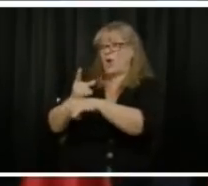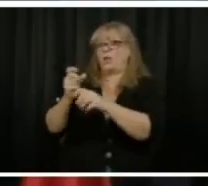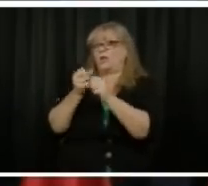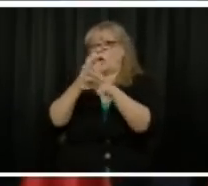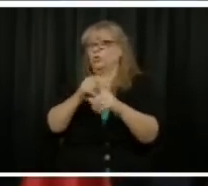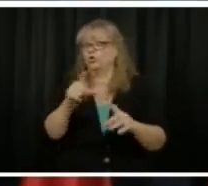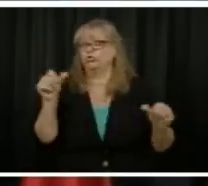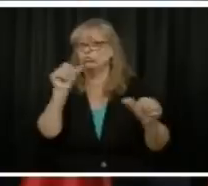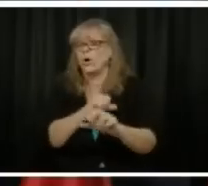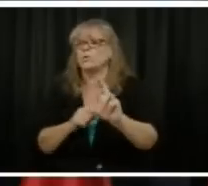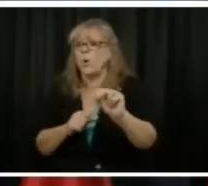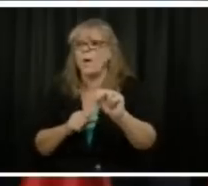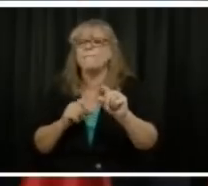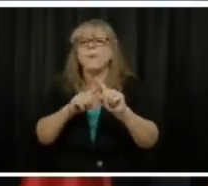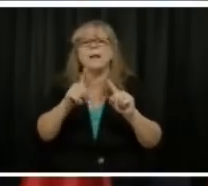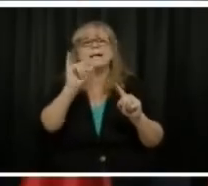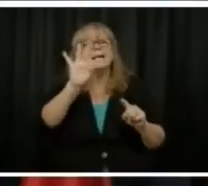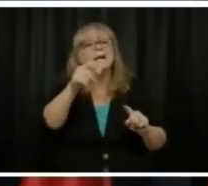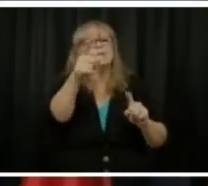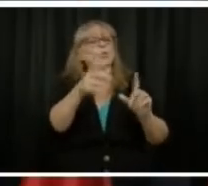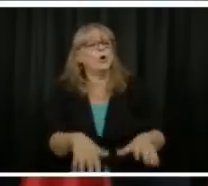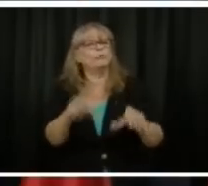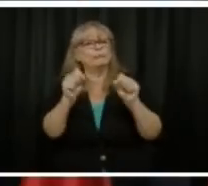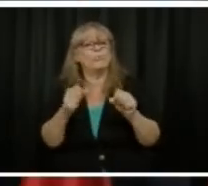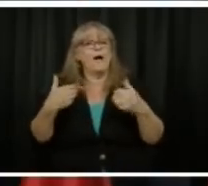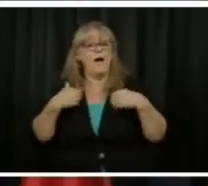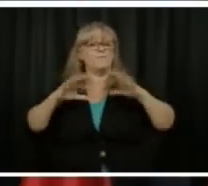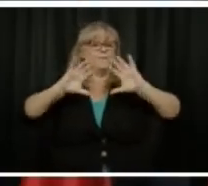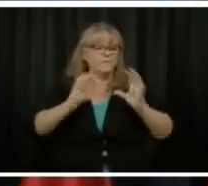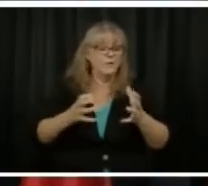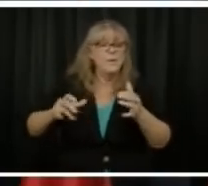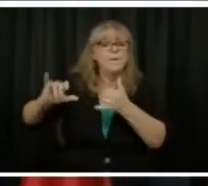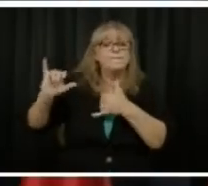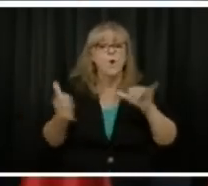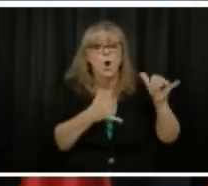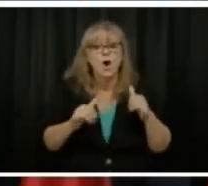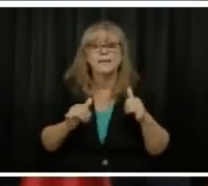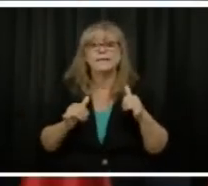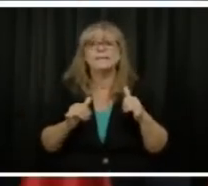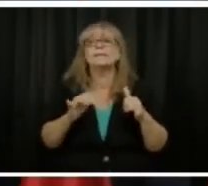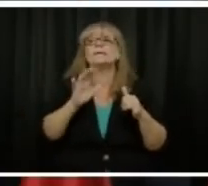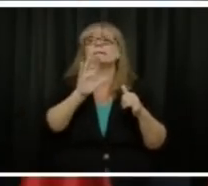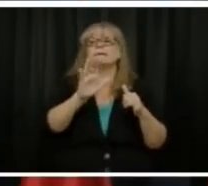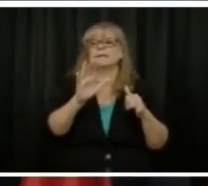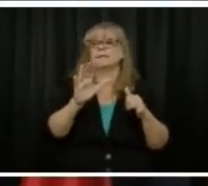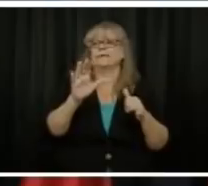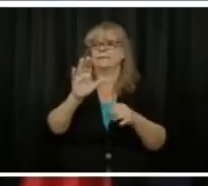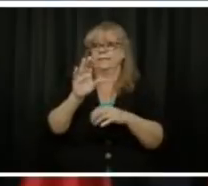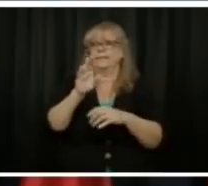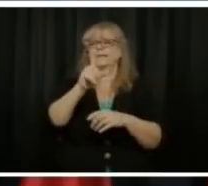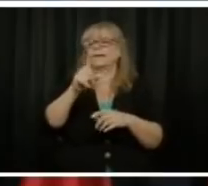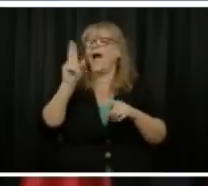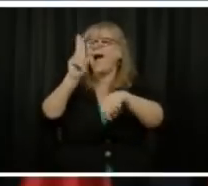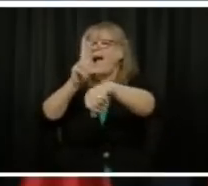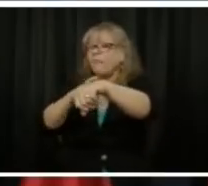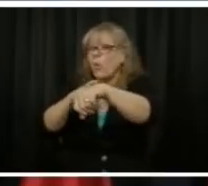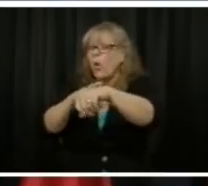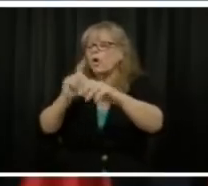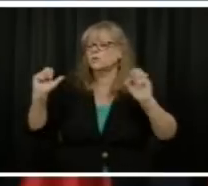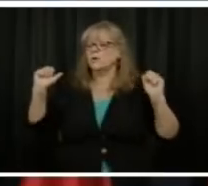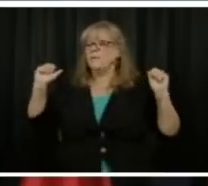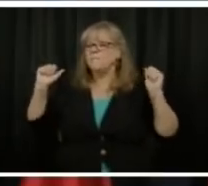home and have that small event with them. Not 40 people in your home and not at